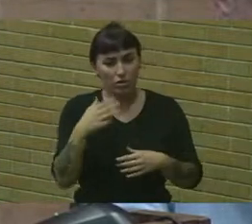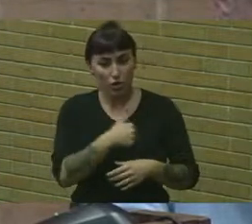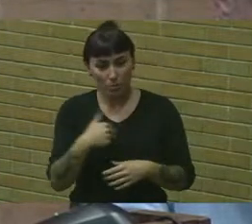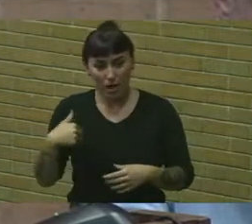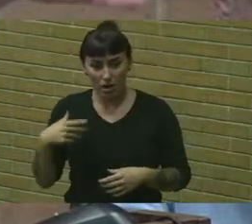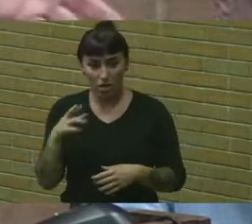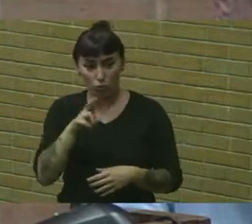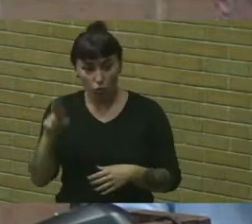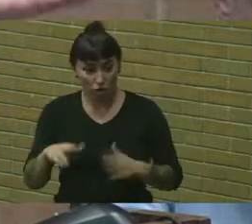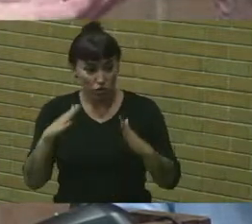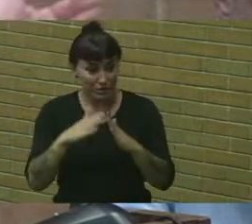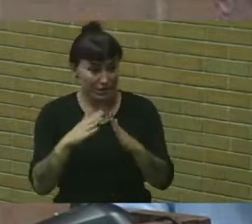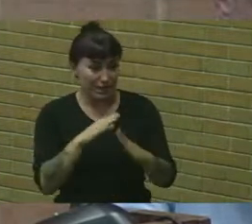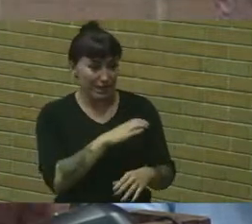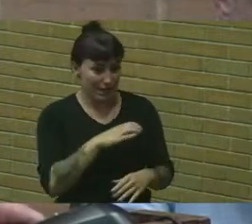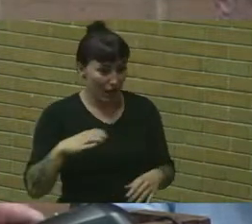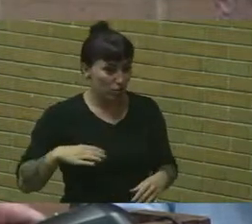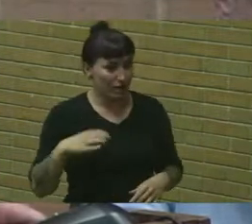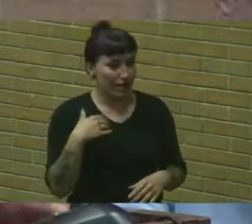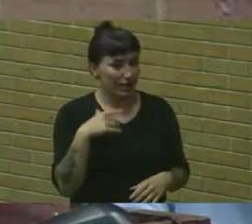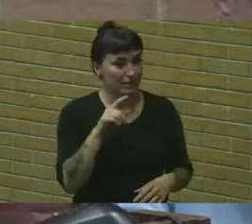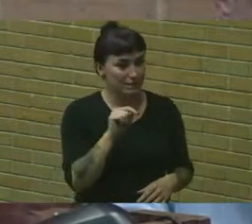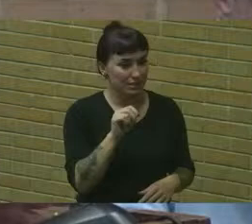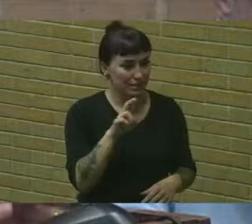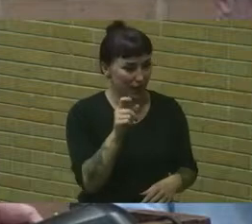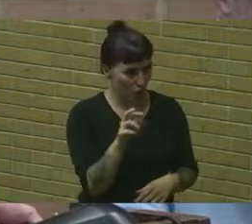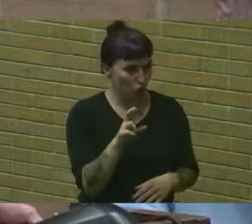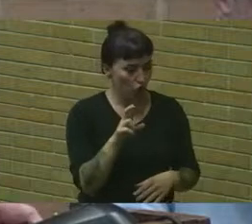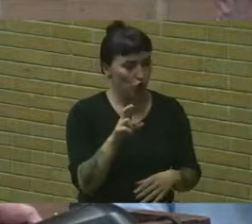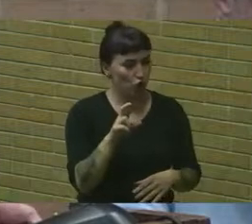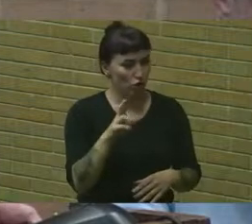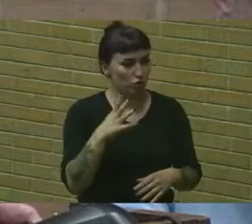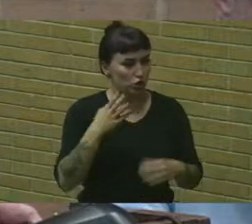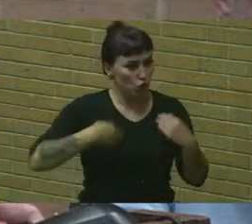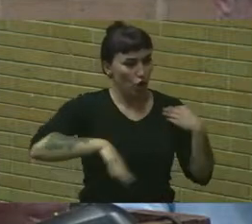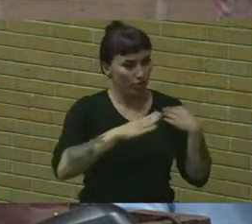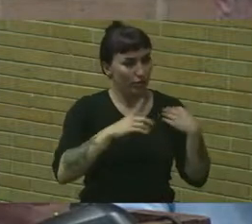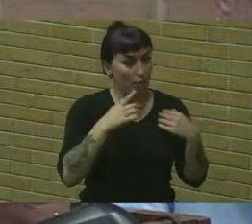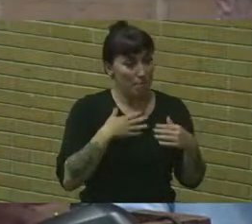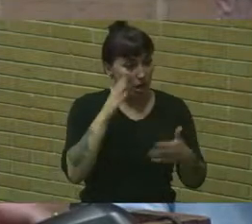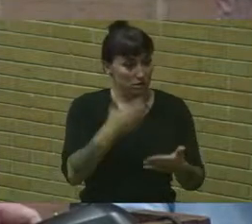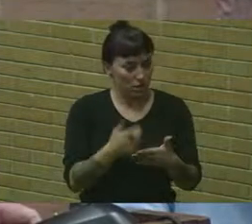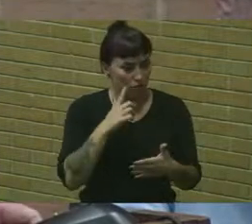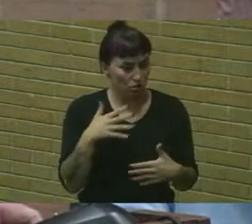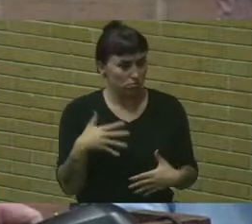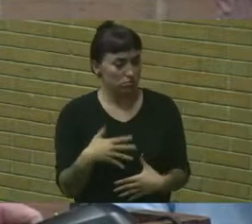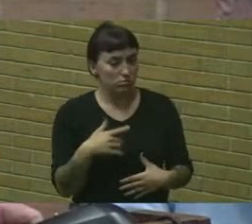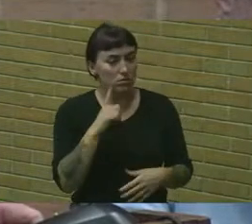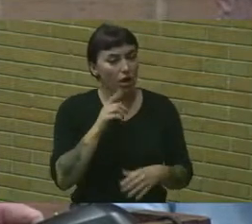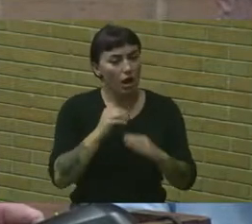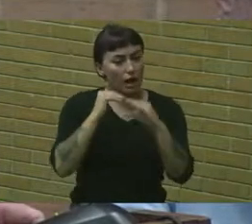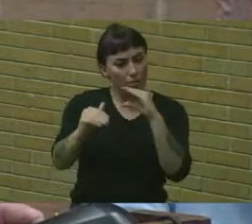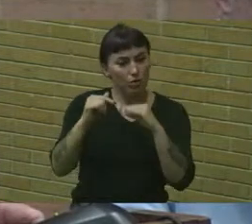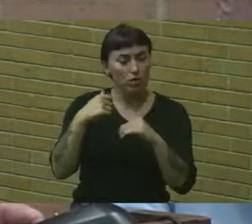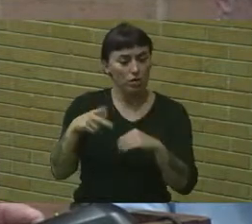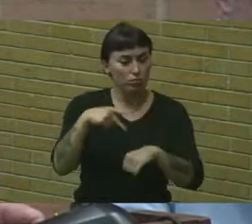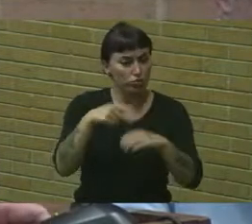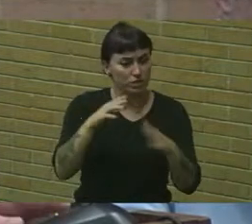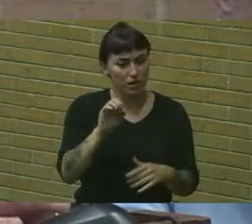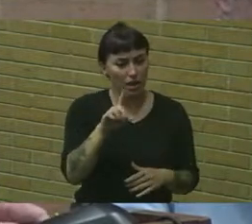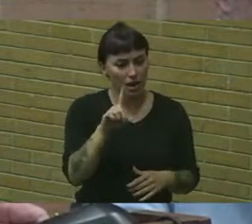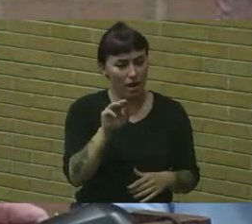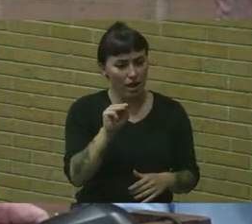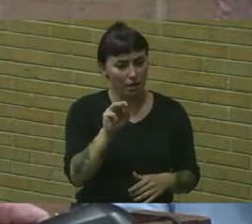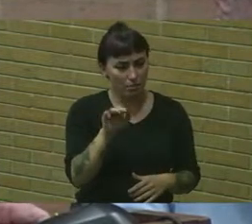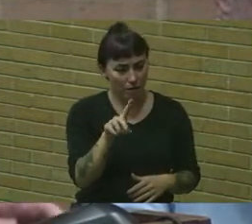that wear keffiyehs. It's a terror scarf. My son was visibly shaken. Sent an email to Principal Edmonds, sent an